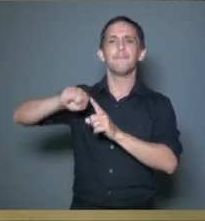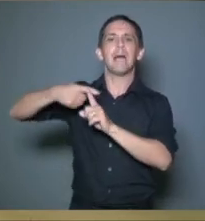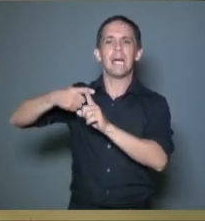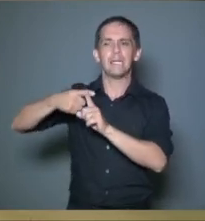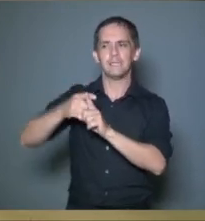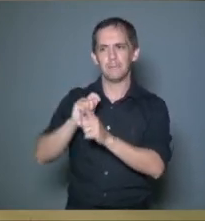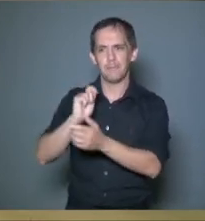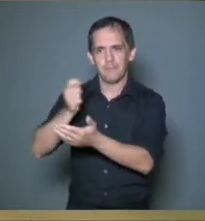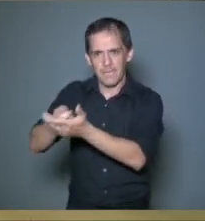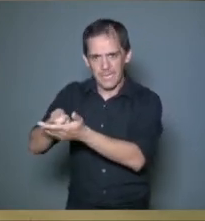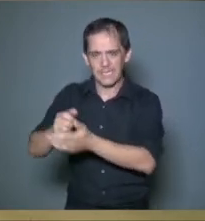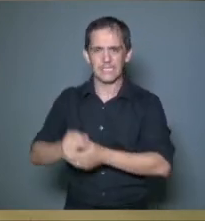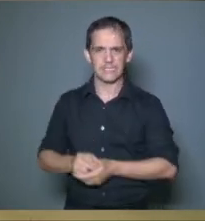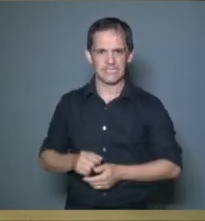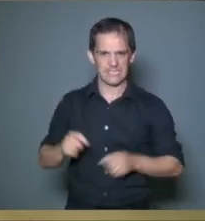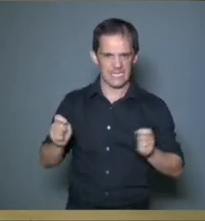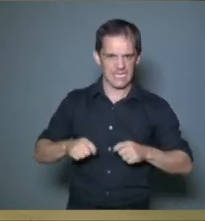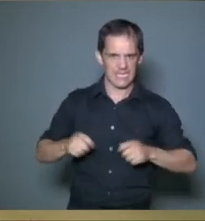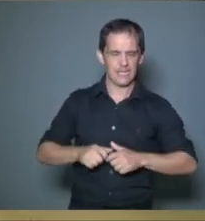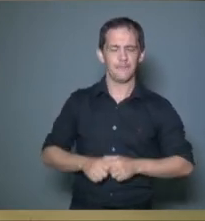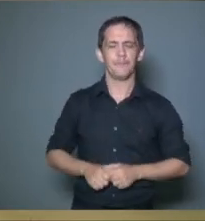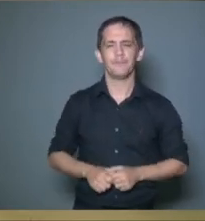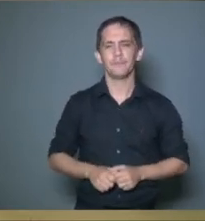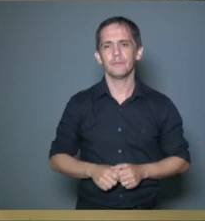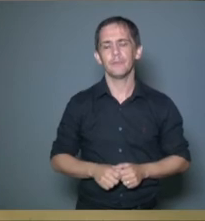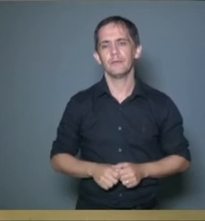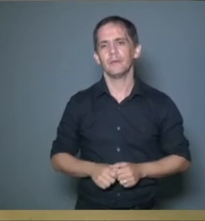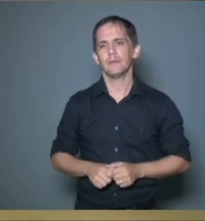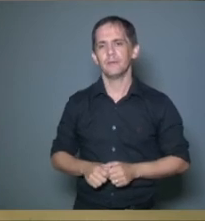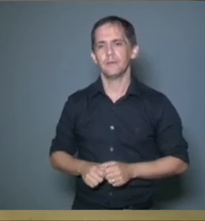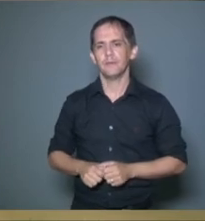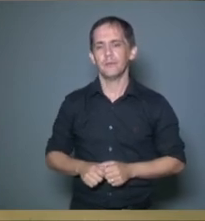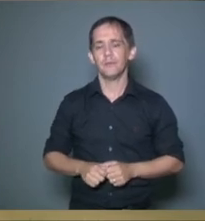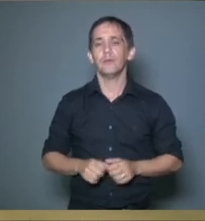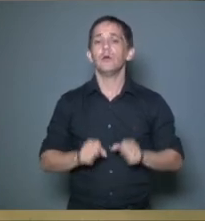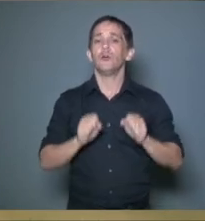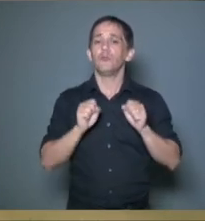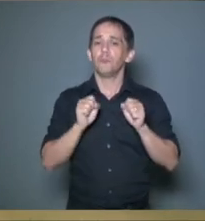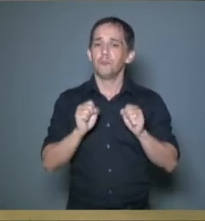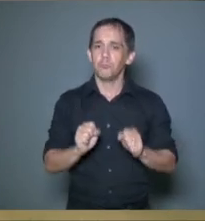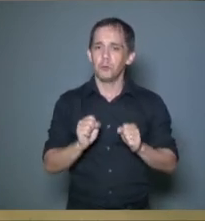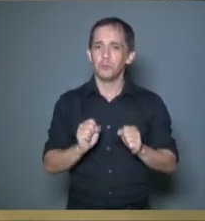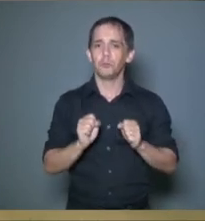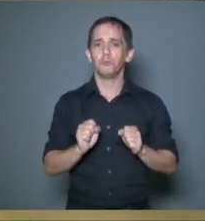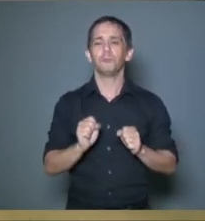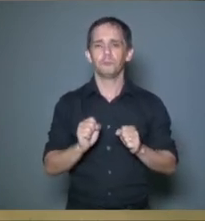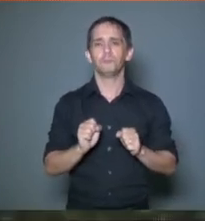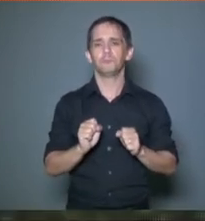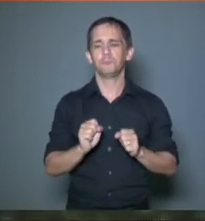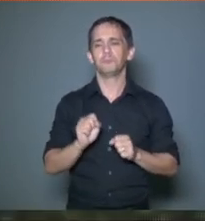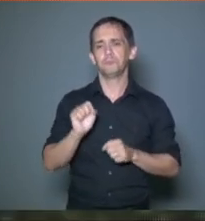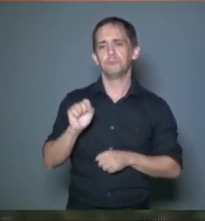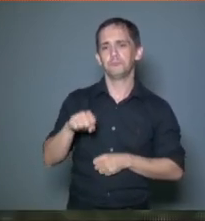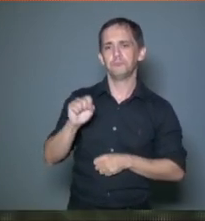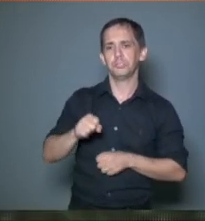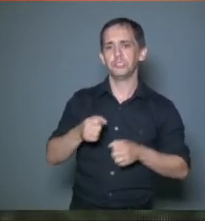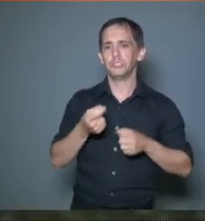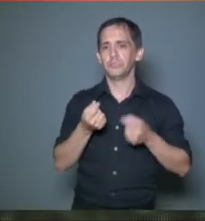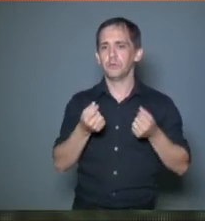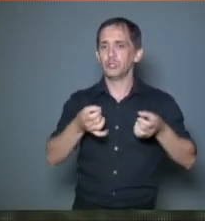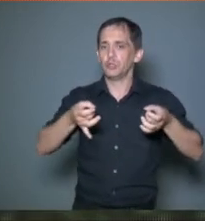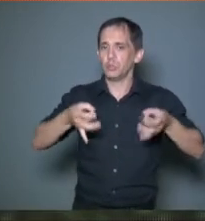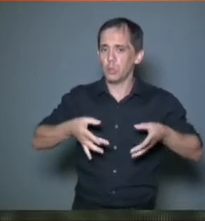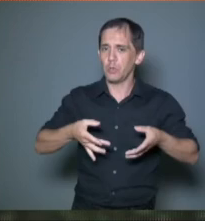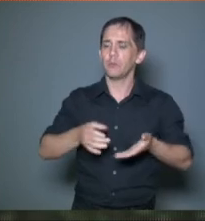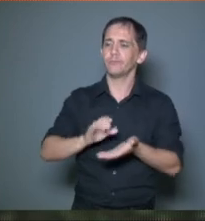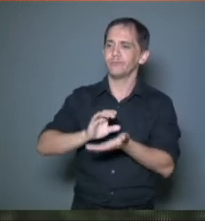if the board doesn't find new projects, or if the management doesn't find new projects? We might pay